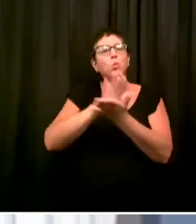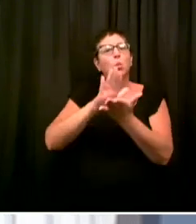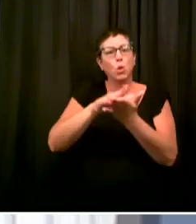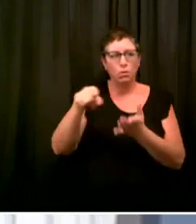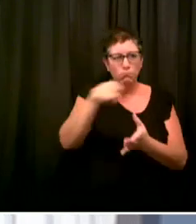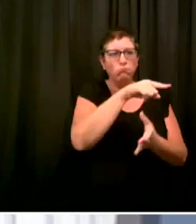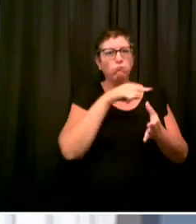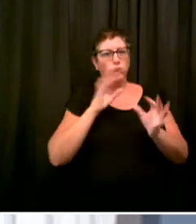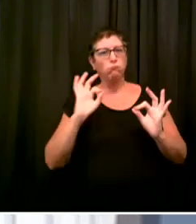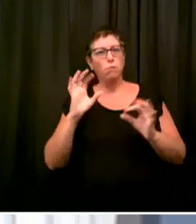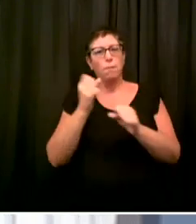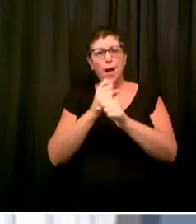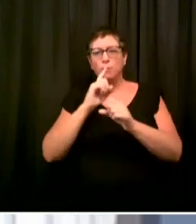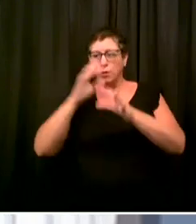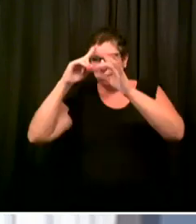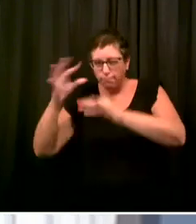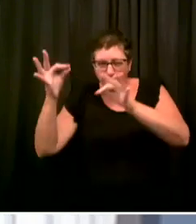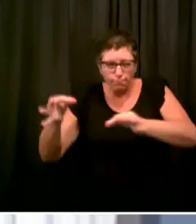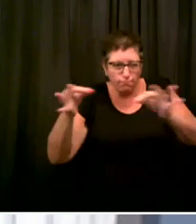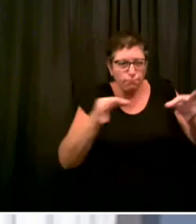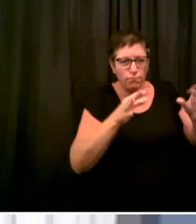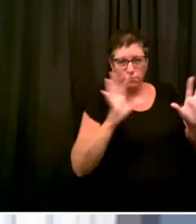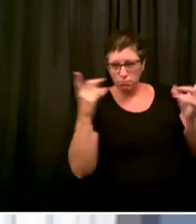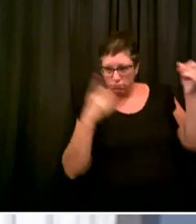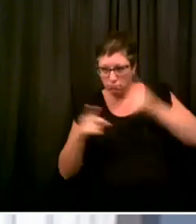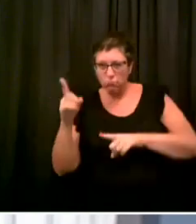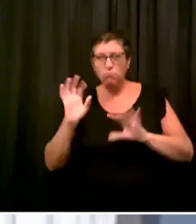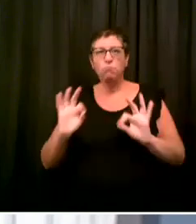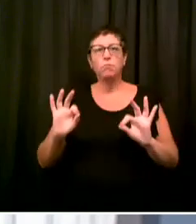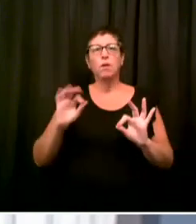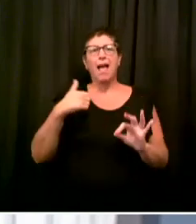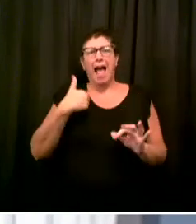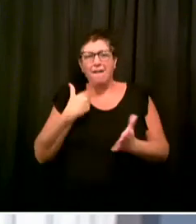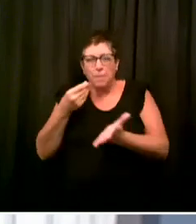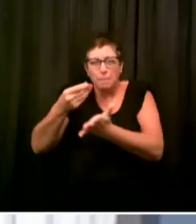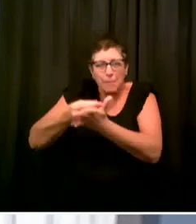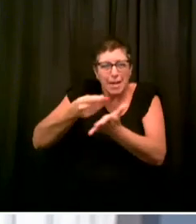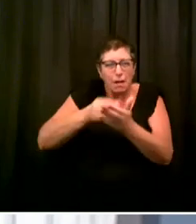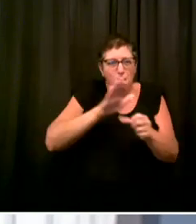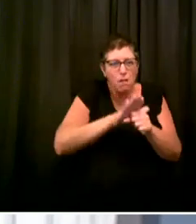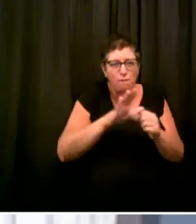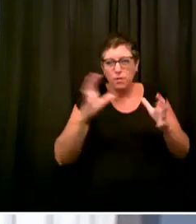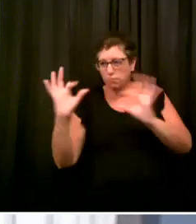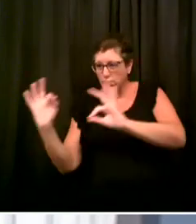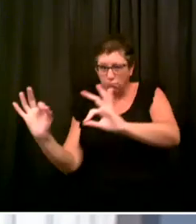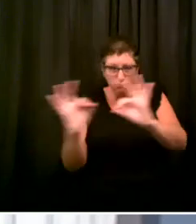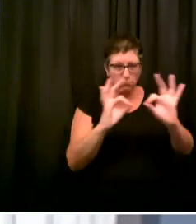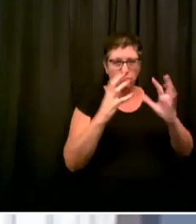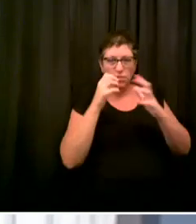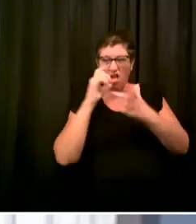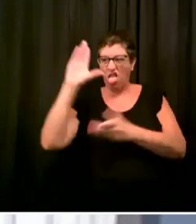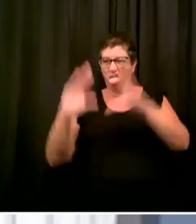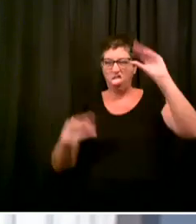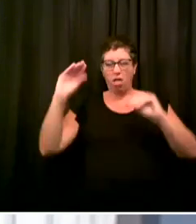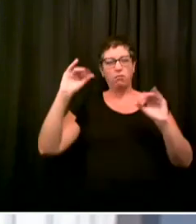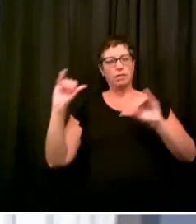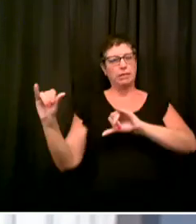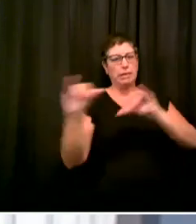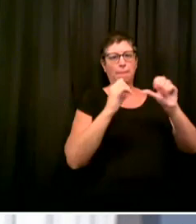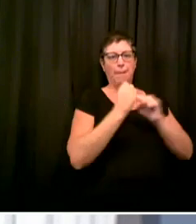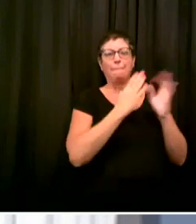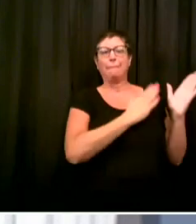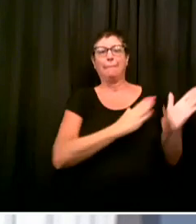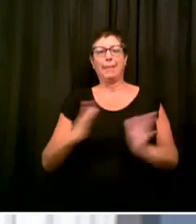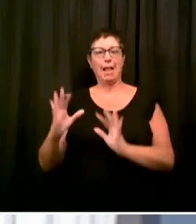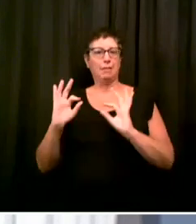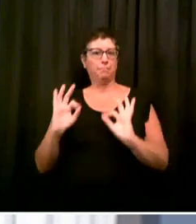But I really appreciate the question that's predicated on equity. We do know already that there are PTAs that have been fundraising for